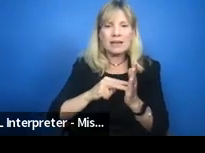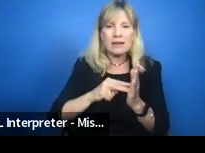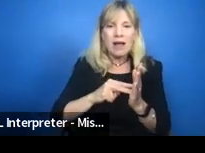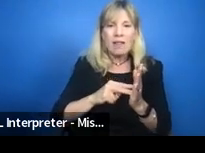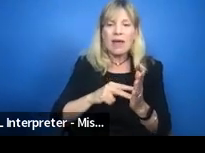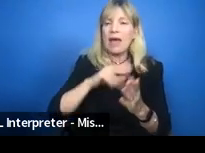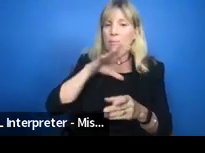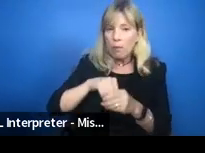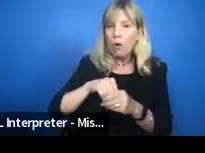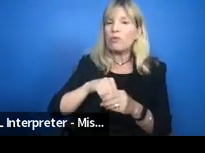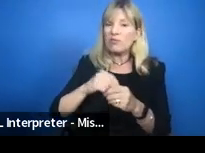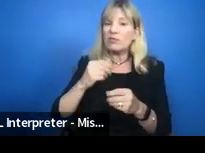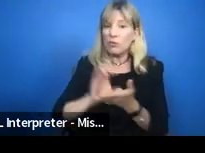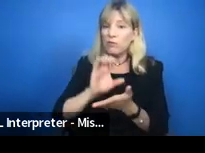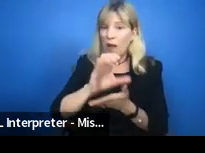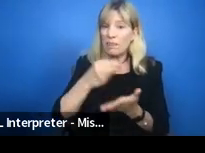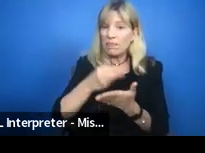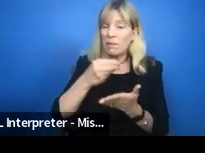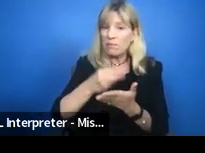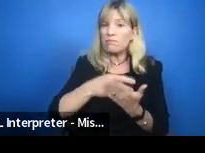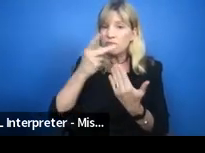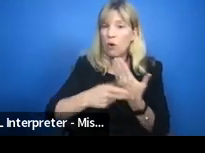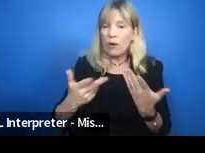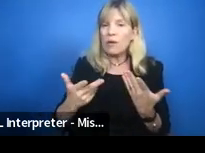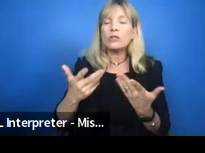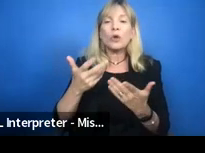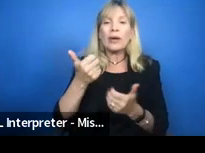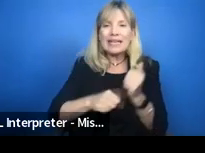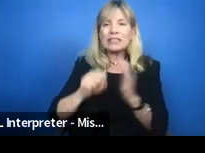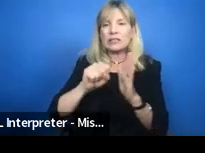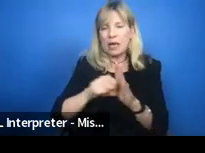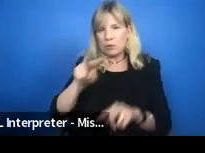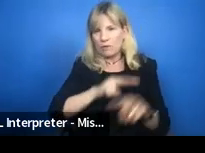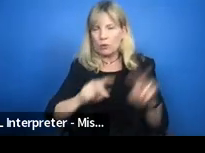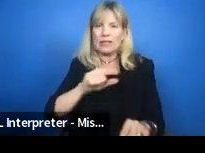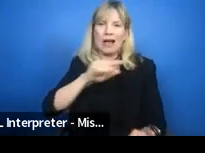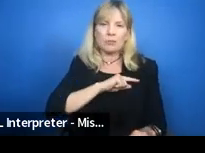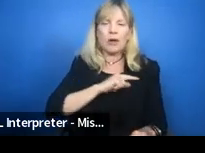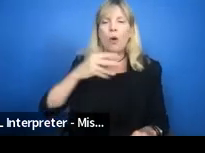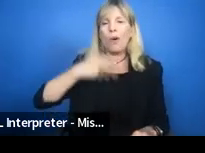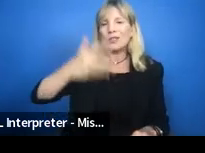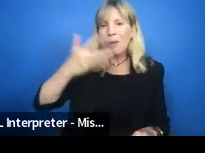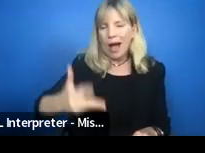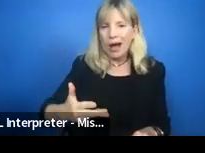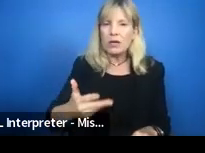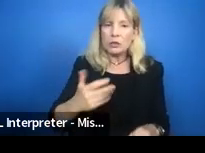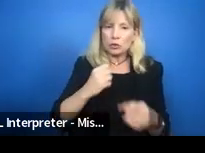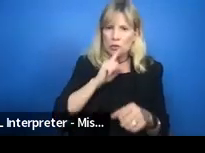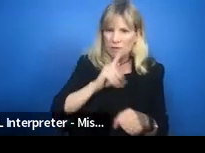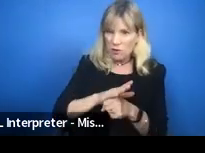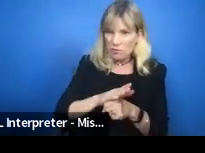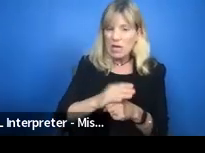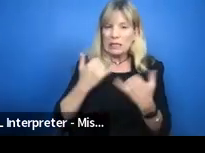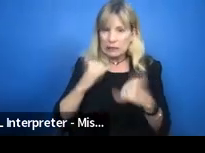program. And with that, each state reviews its enrollees' eligibility on a periodic basis to confirm whether they're